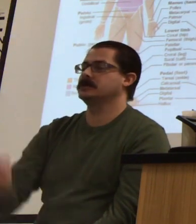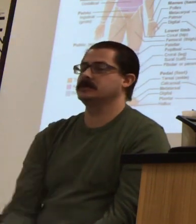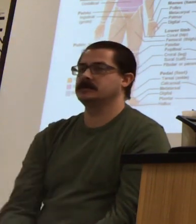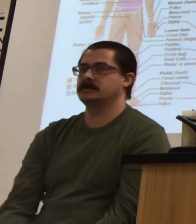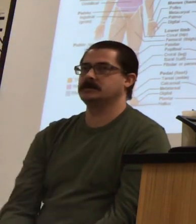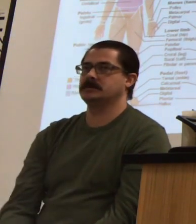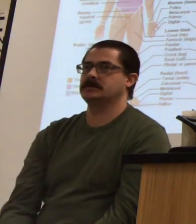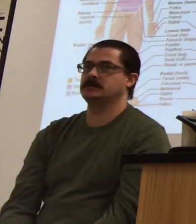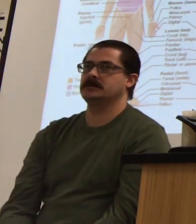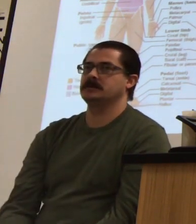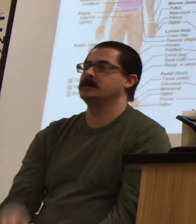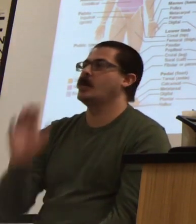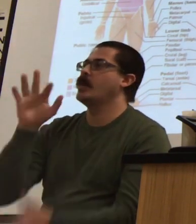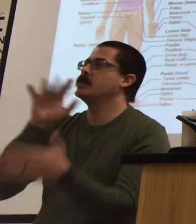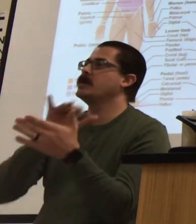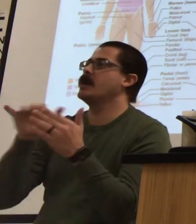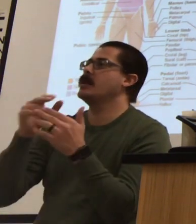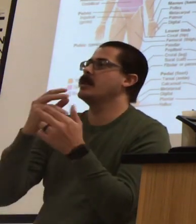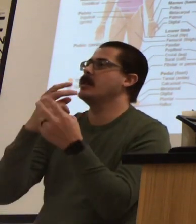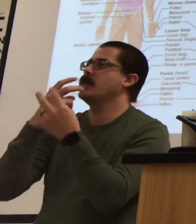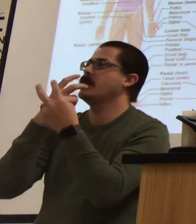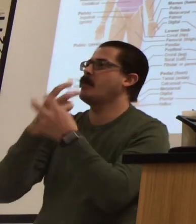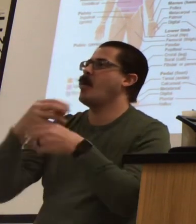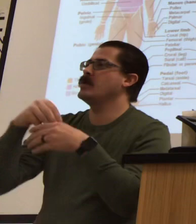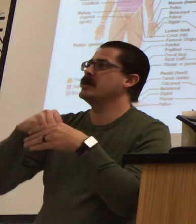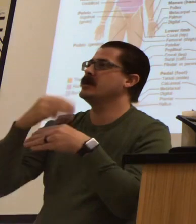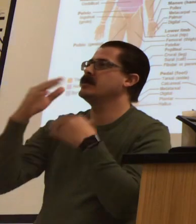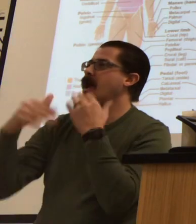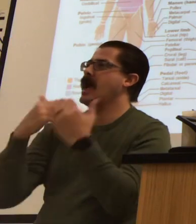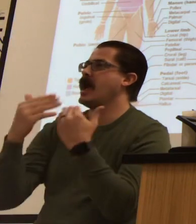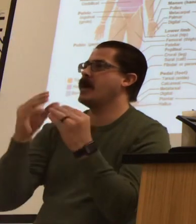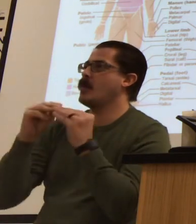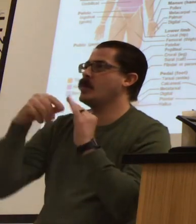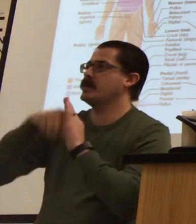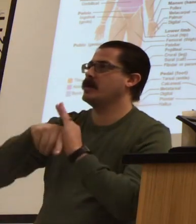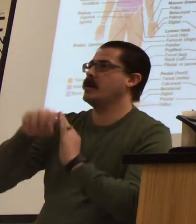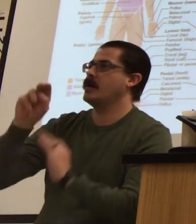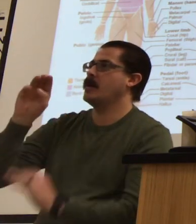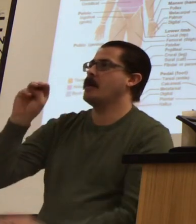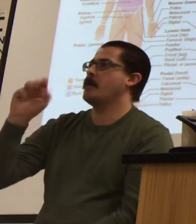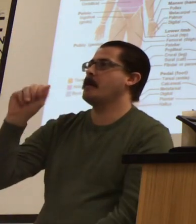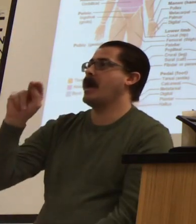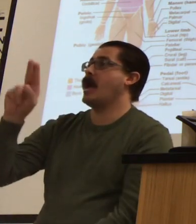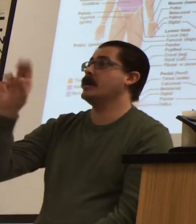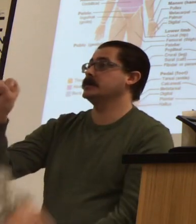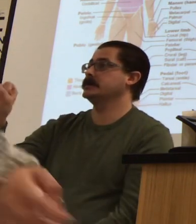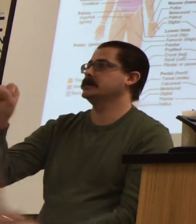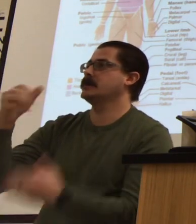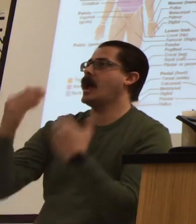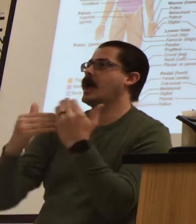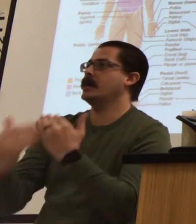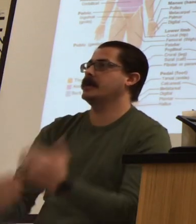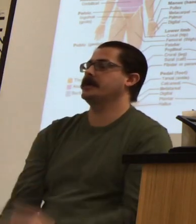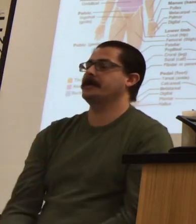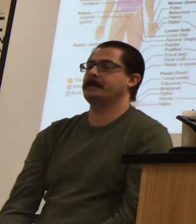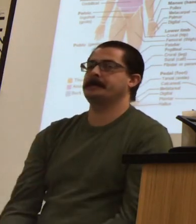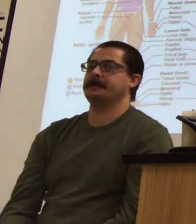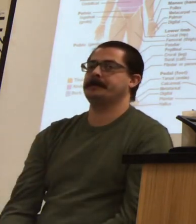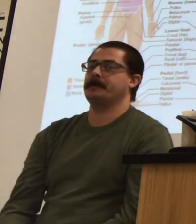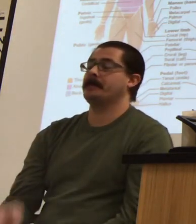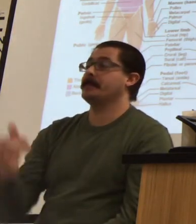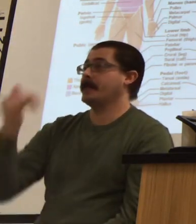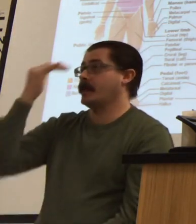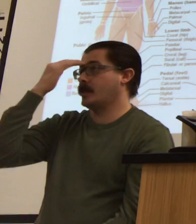And we'll study the bones of the hand in more detail there. For now, just know manus is hand. And for now, know that